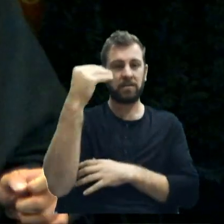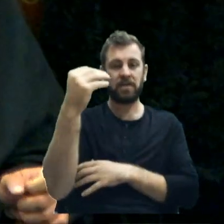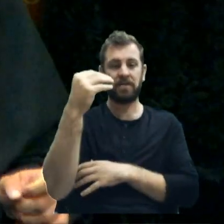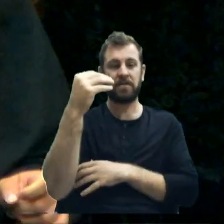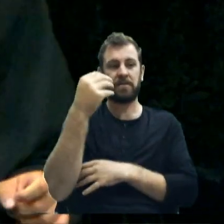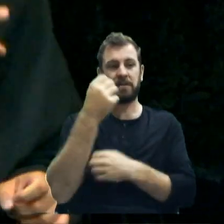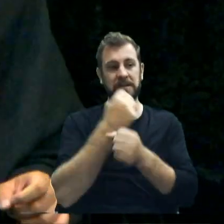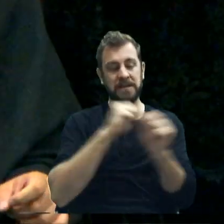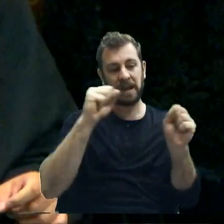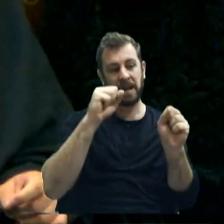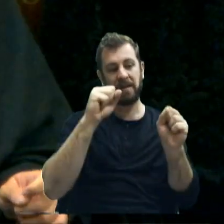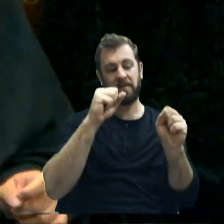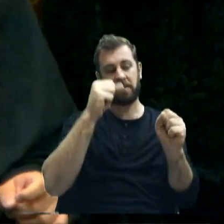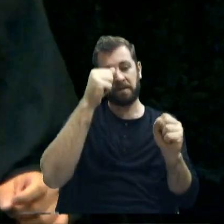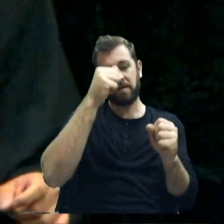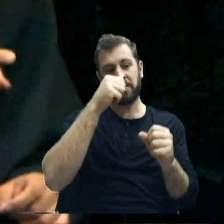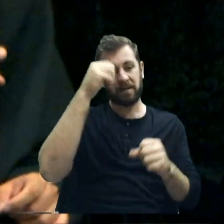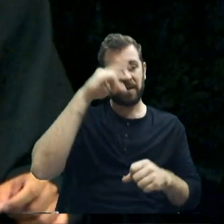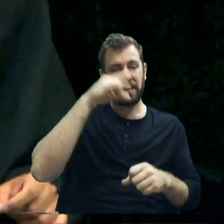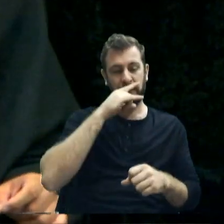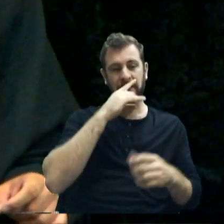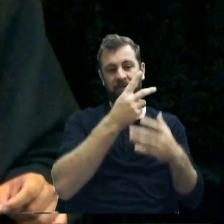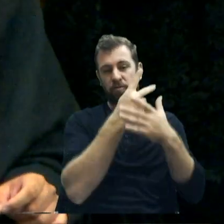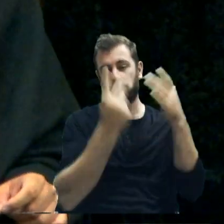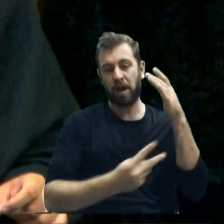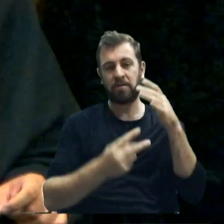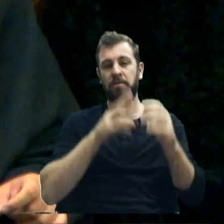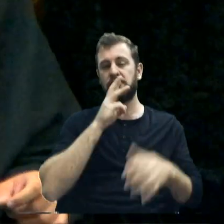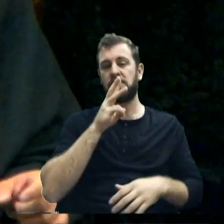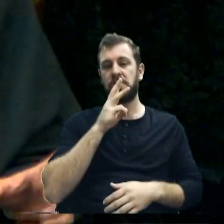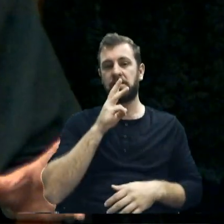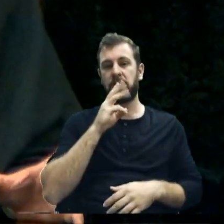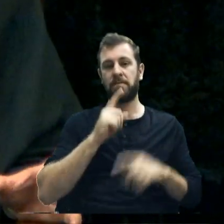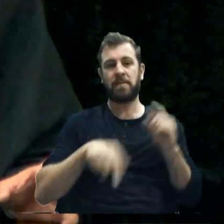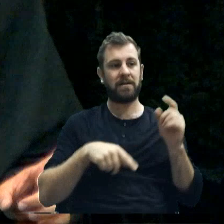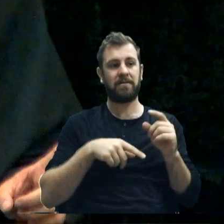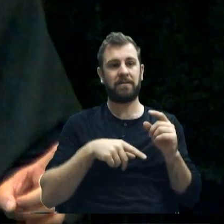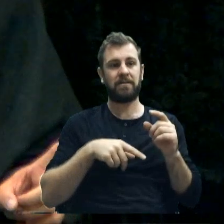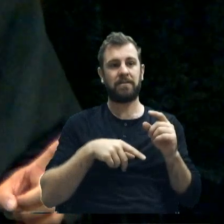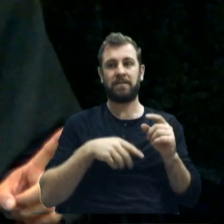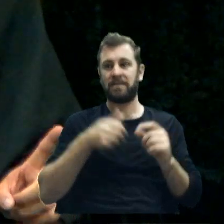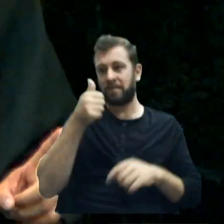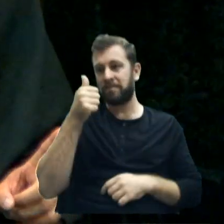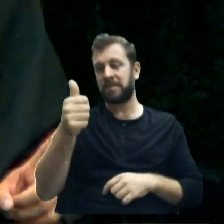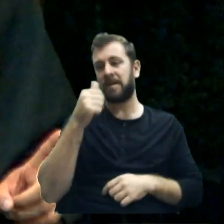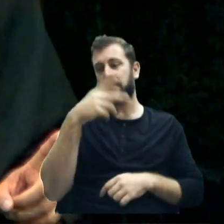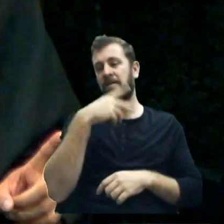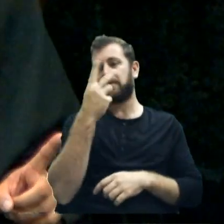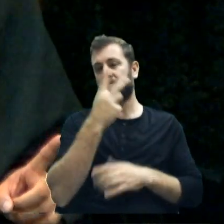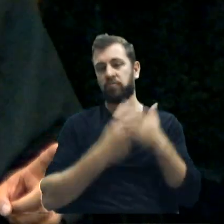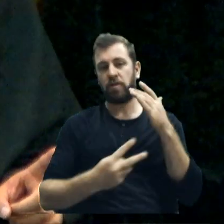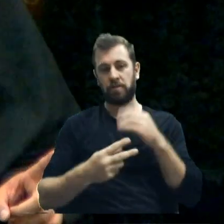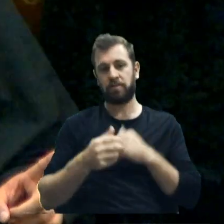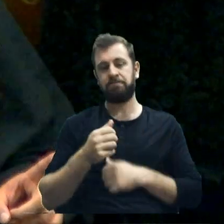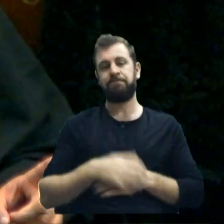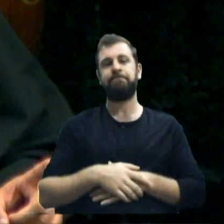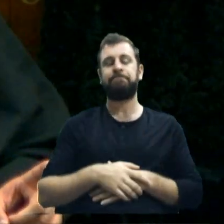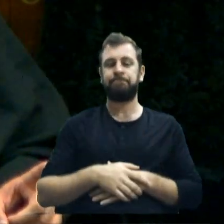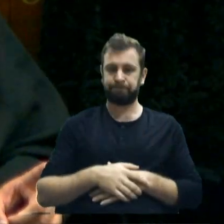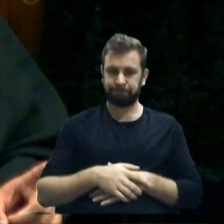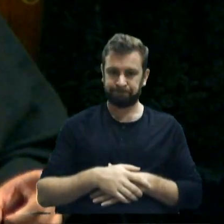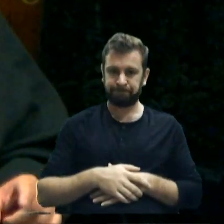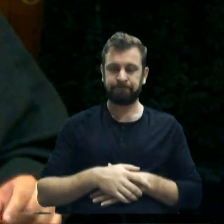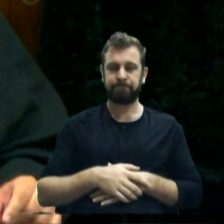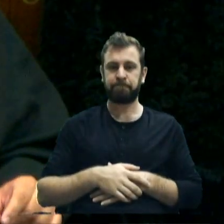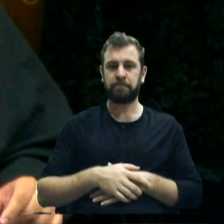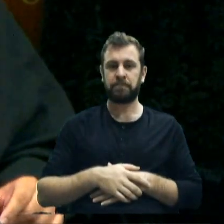from drowning, save a kid from drowning, save a kid from drowning, and they end up drowning themselves. And there comes a moment, and